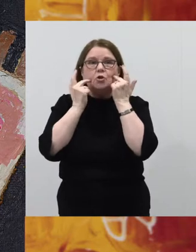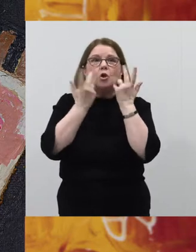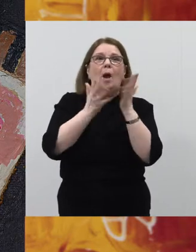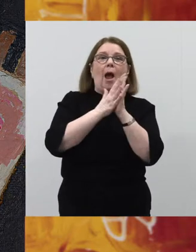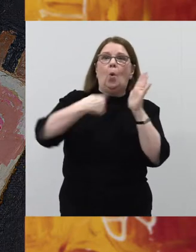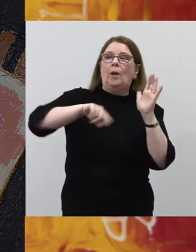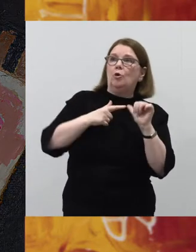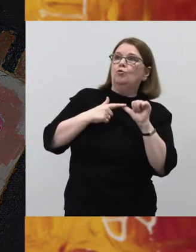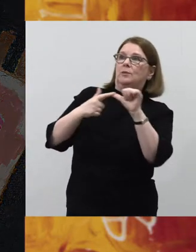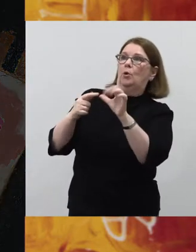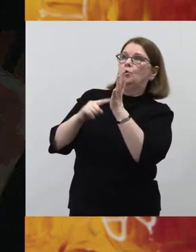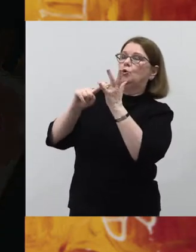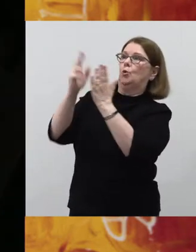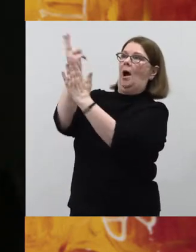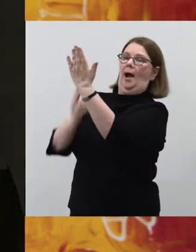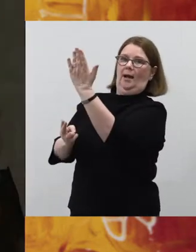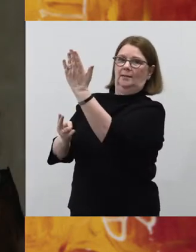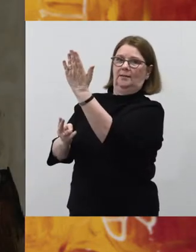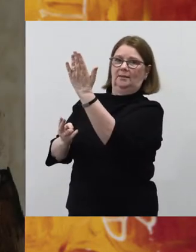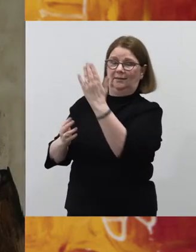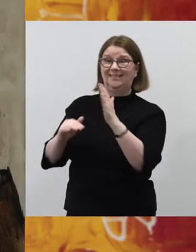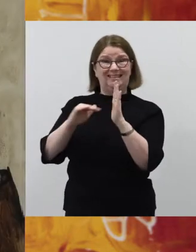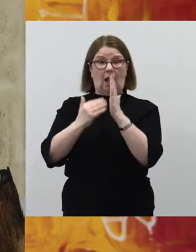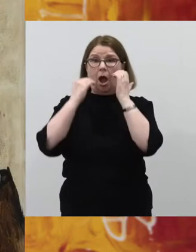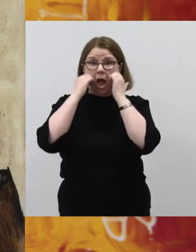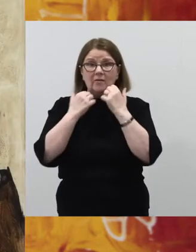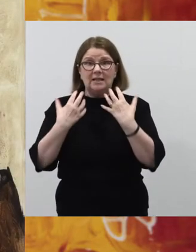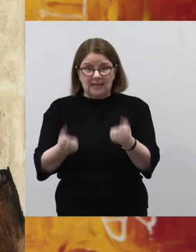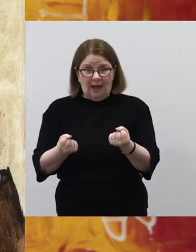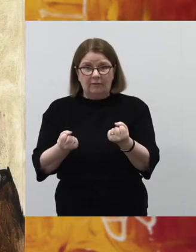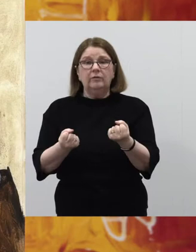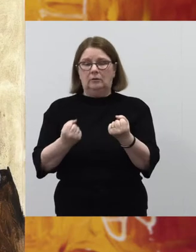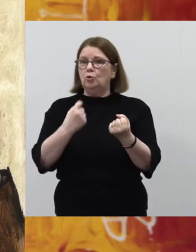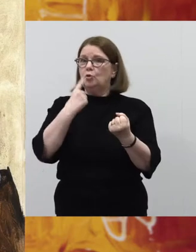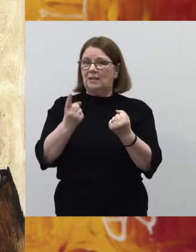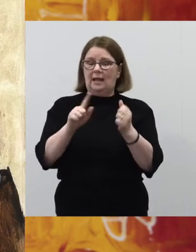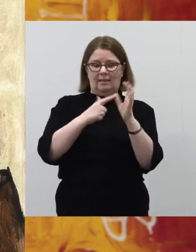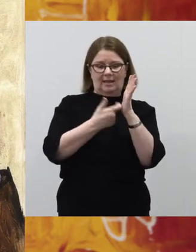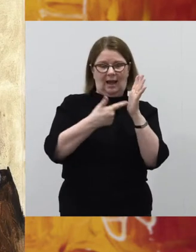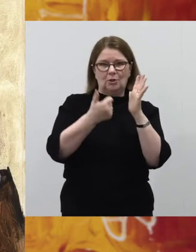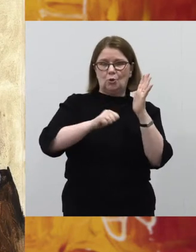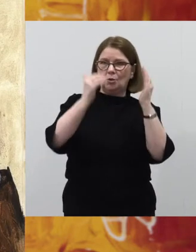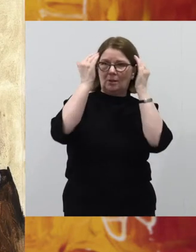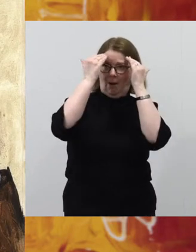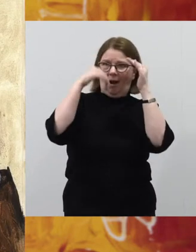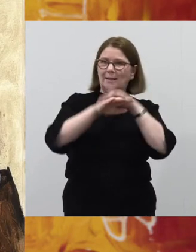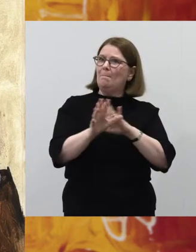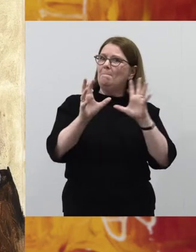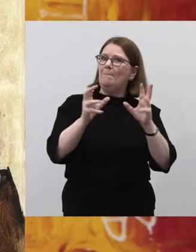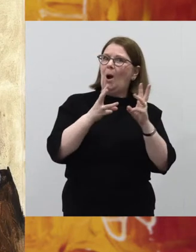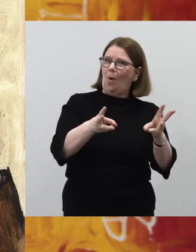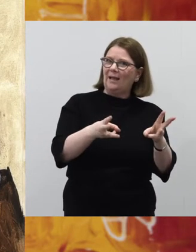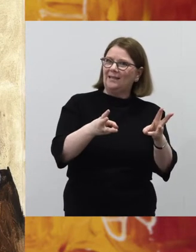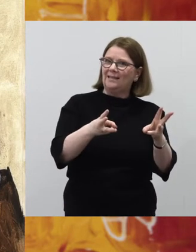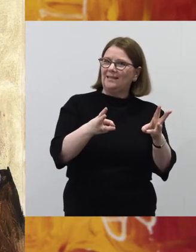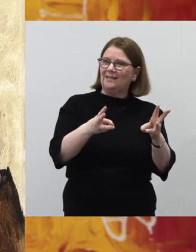Emotional release, providing an outlet for expressing and letting go of negative feelings and fears. This extraordinary